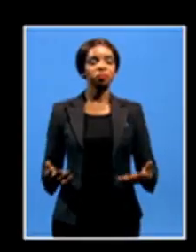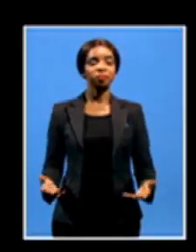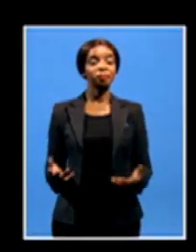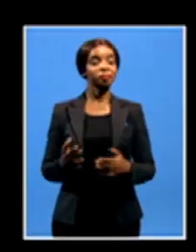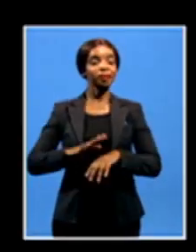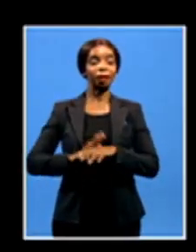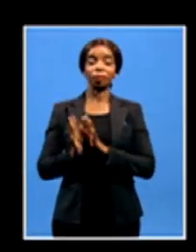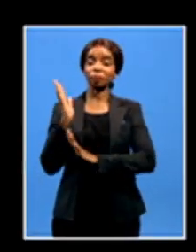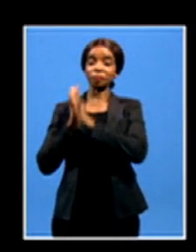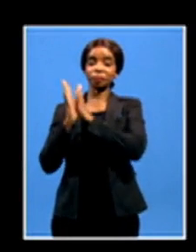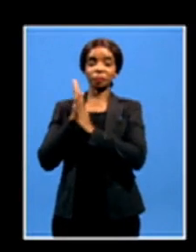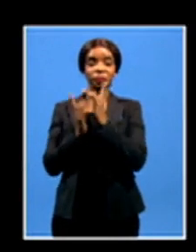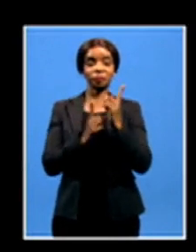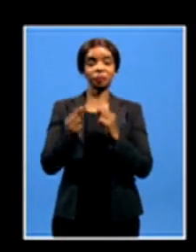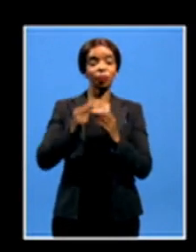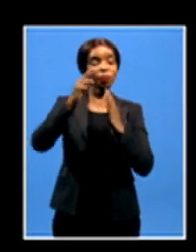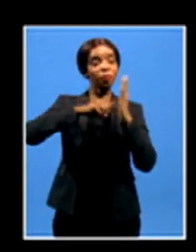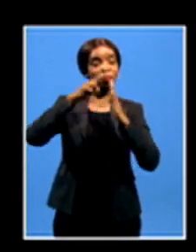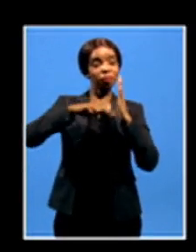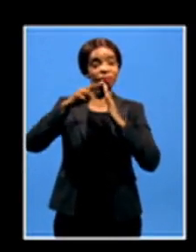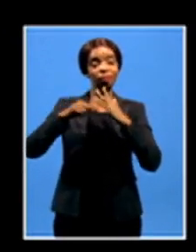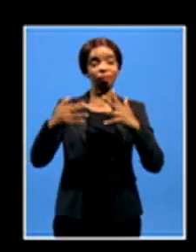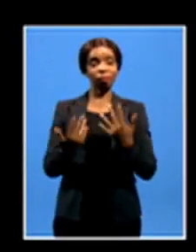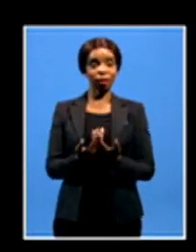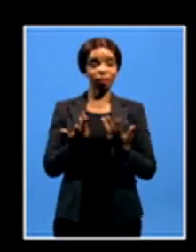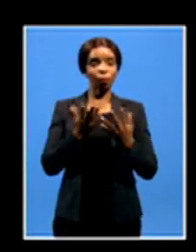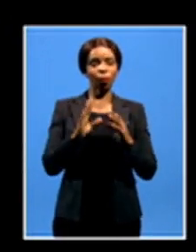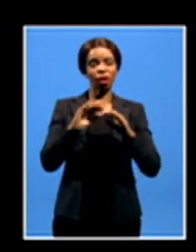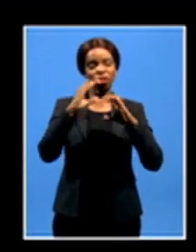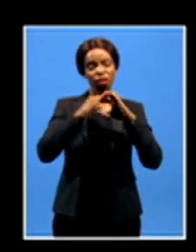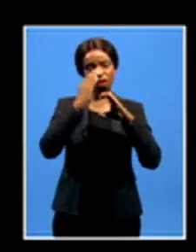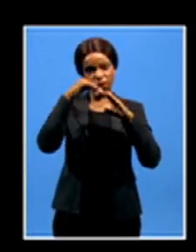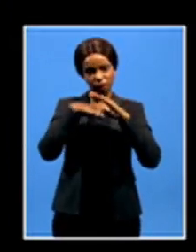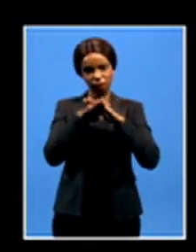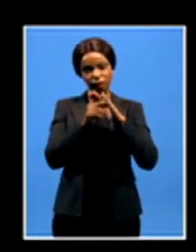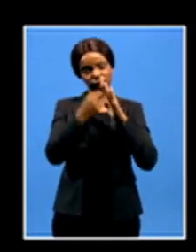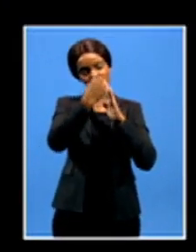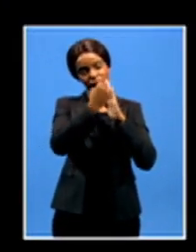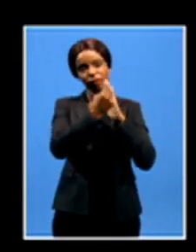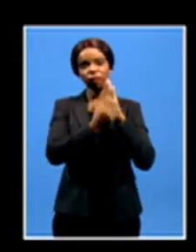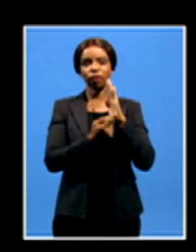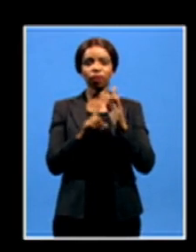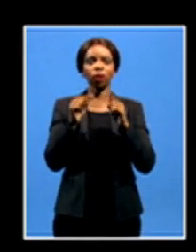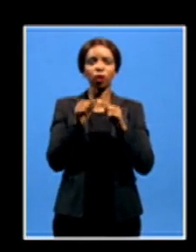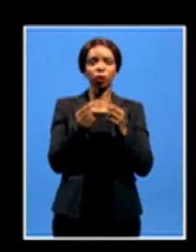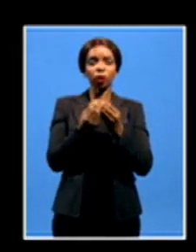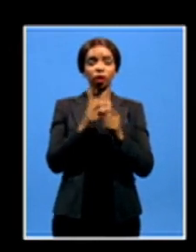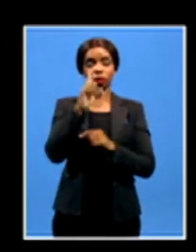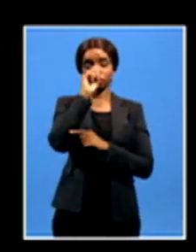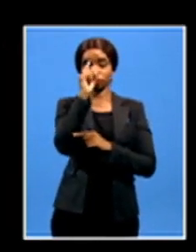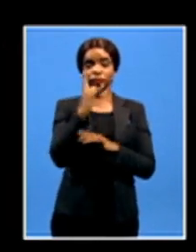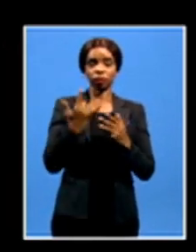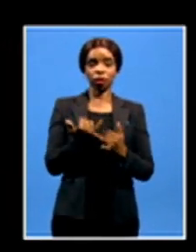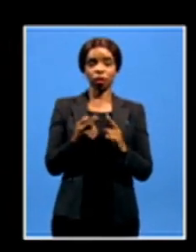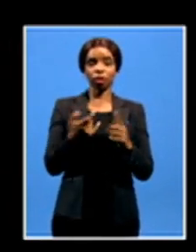From ancient rock paintings in caves to contemporary pieces, from the sand painters to the impressionists, from Kentridge to